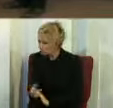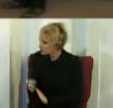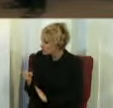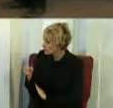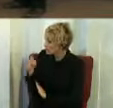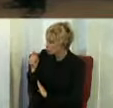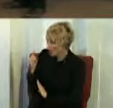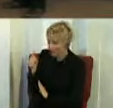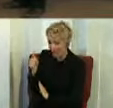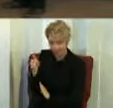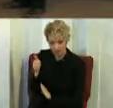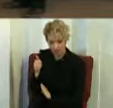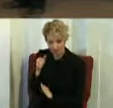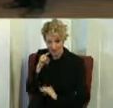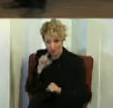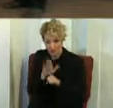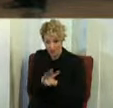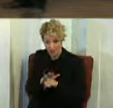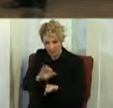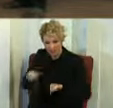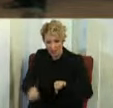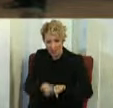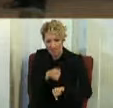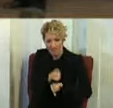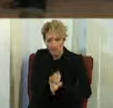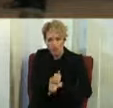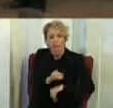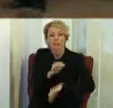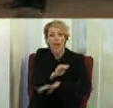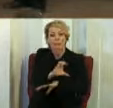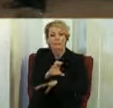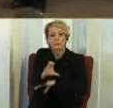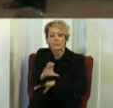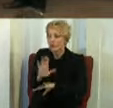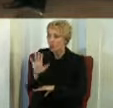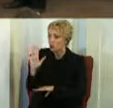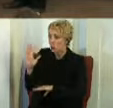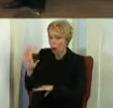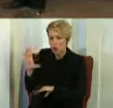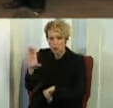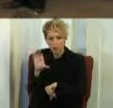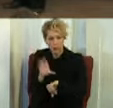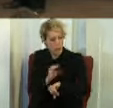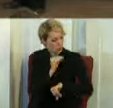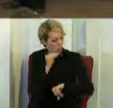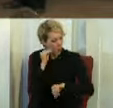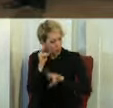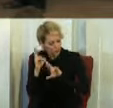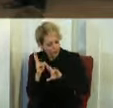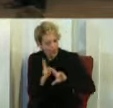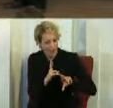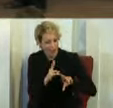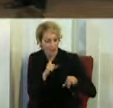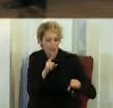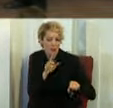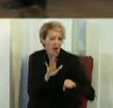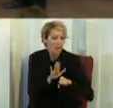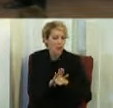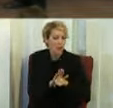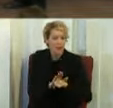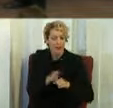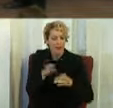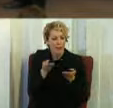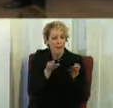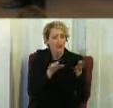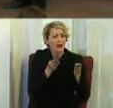that Founders MCC will be your church home, respecting and honoring it as such, affirming the mission, vision,